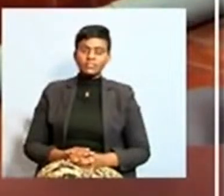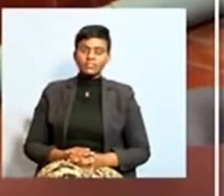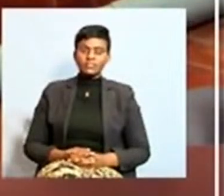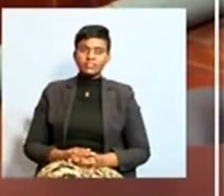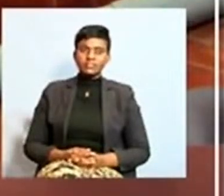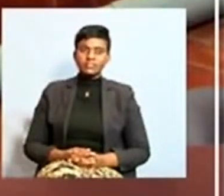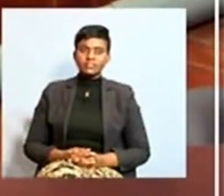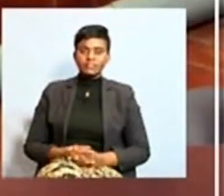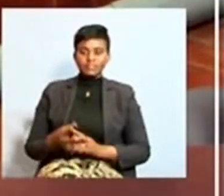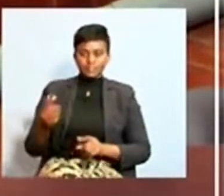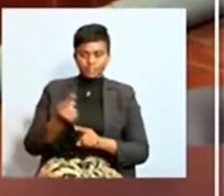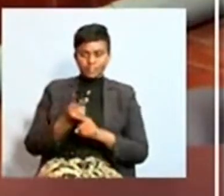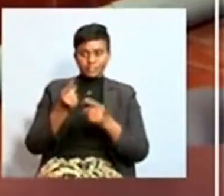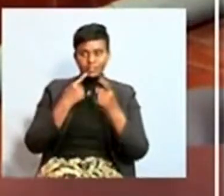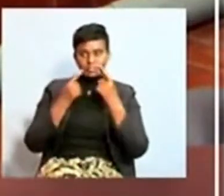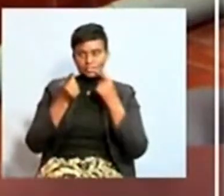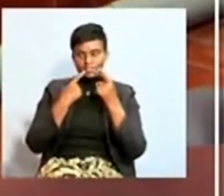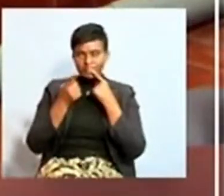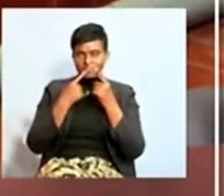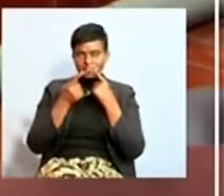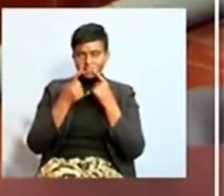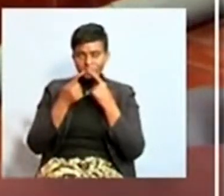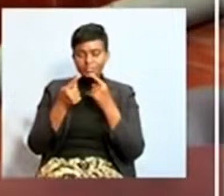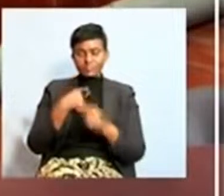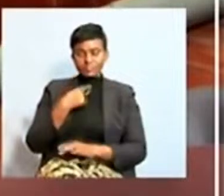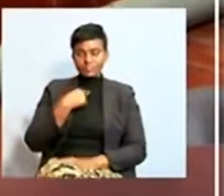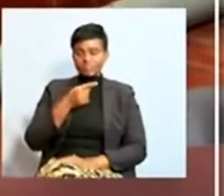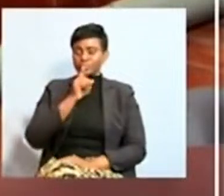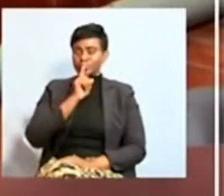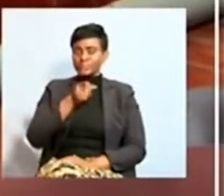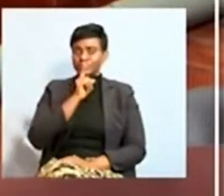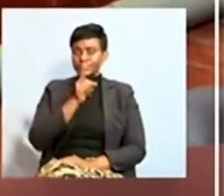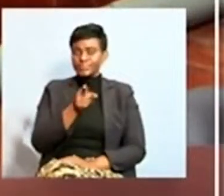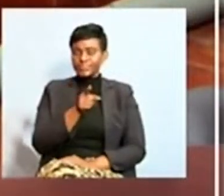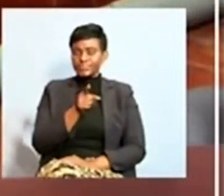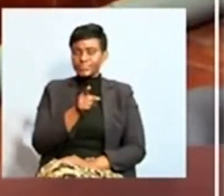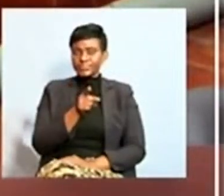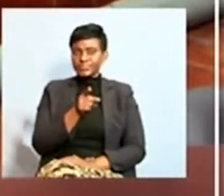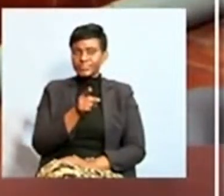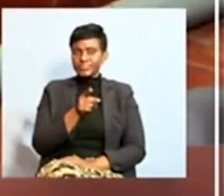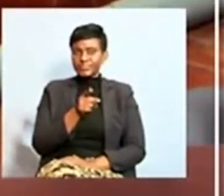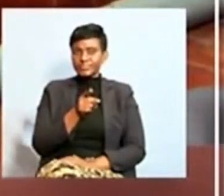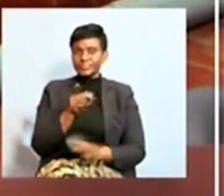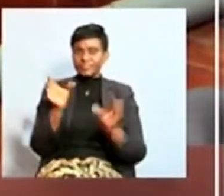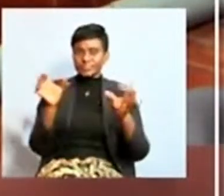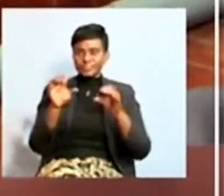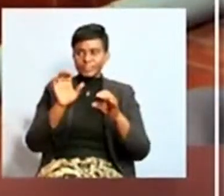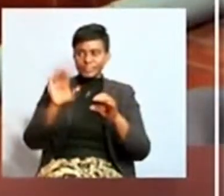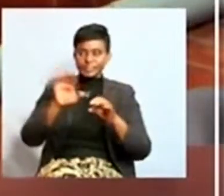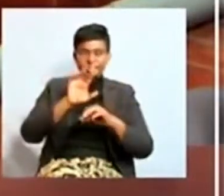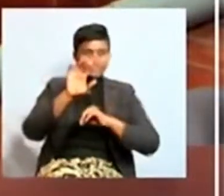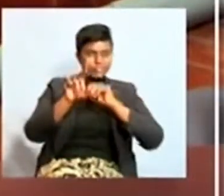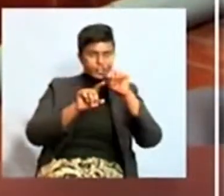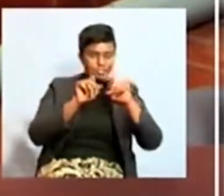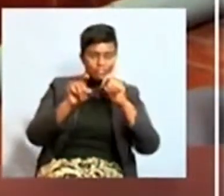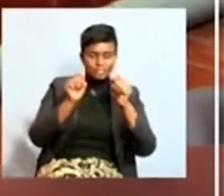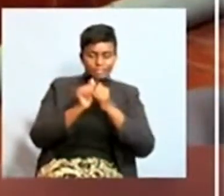From this interaction, I'm sure the committee's questions